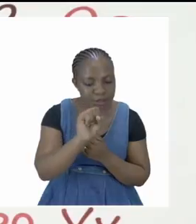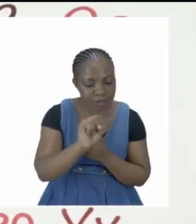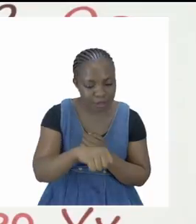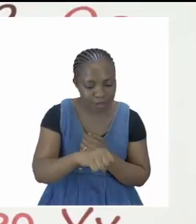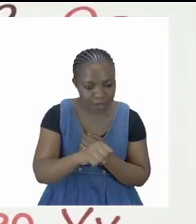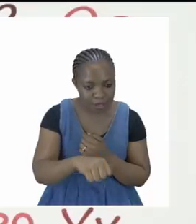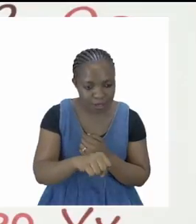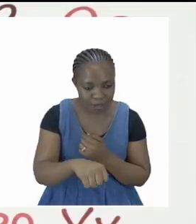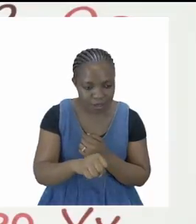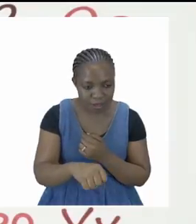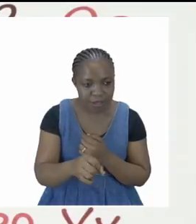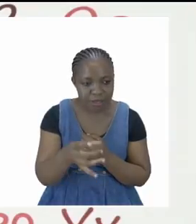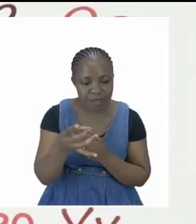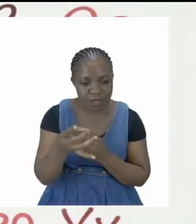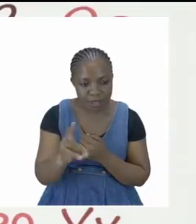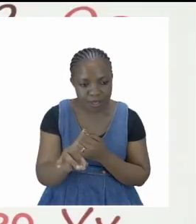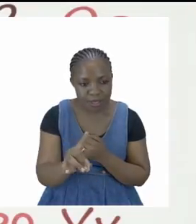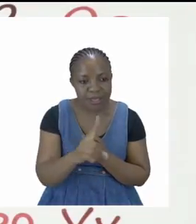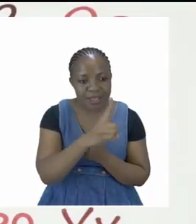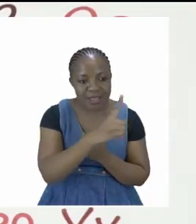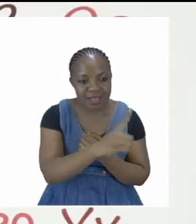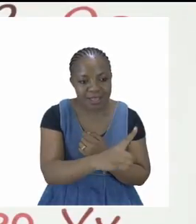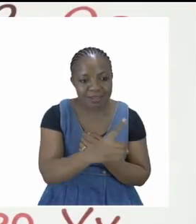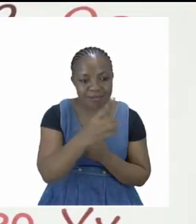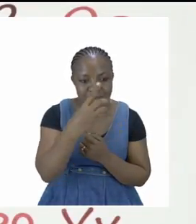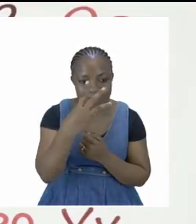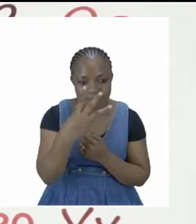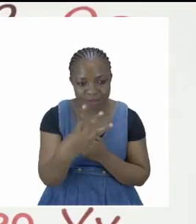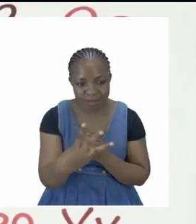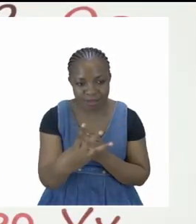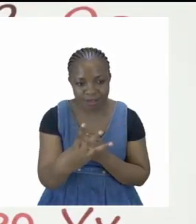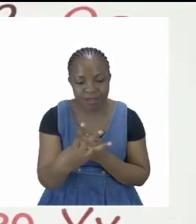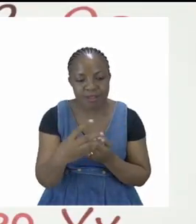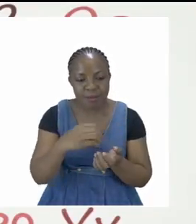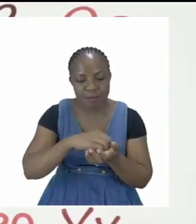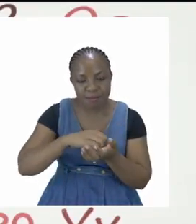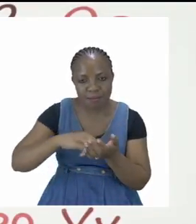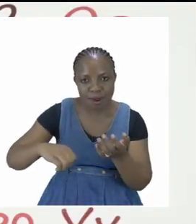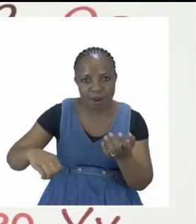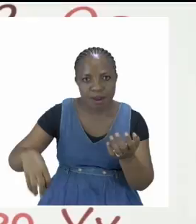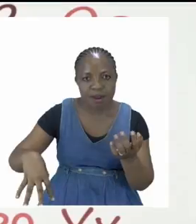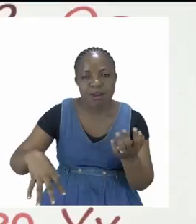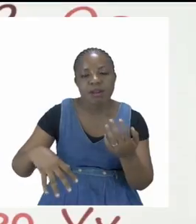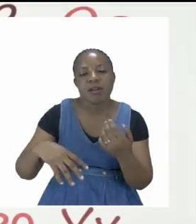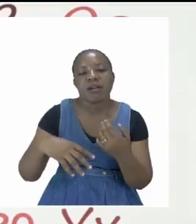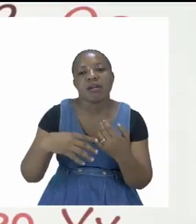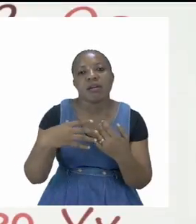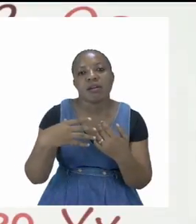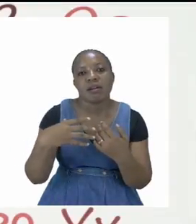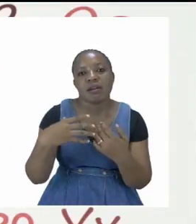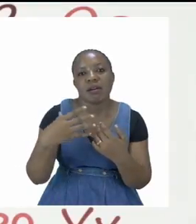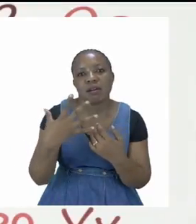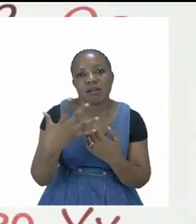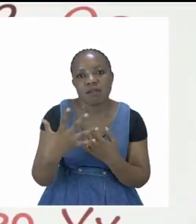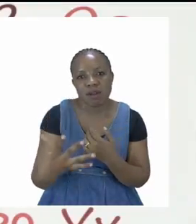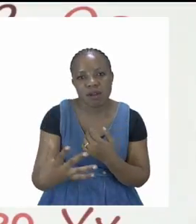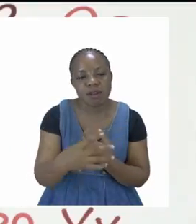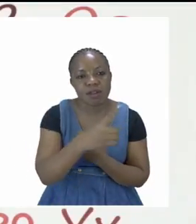subtracting 5. So let's go. 13 is already here. 12,